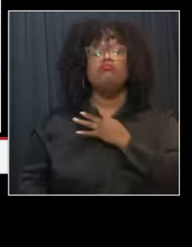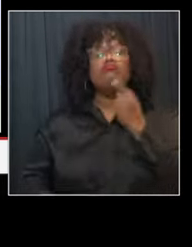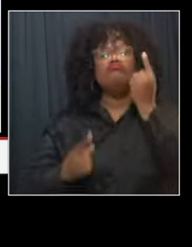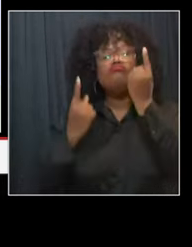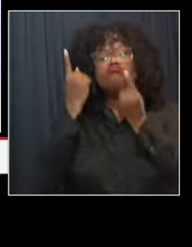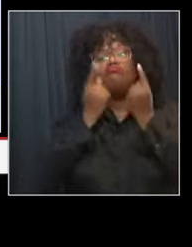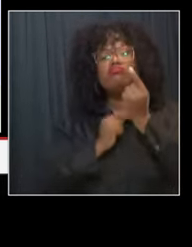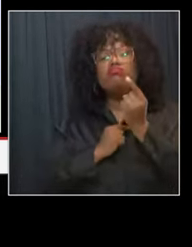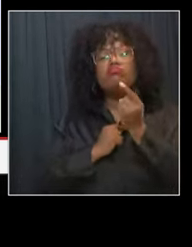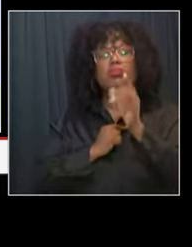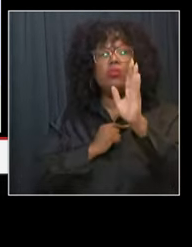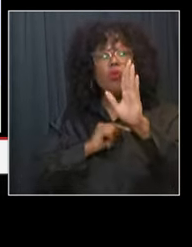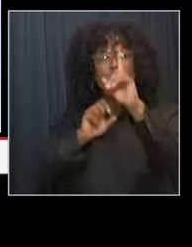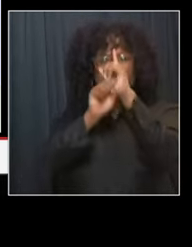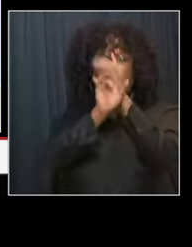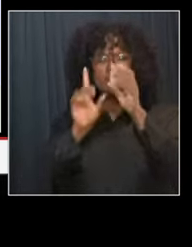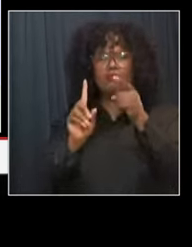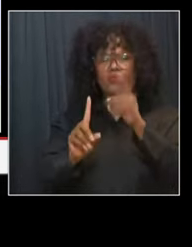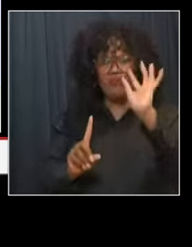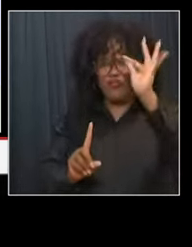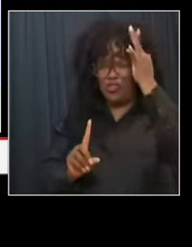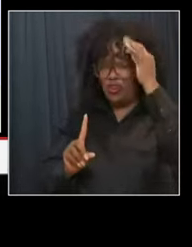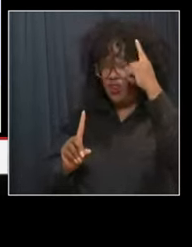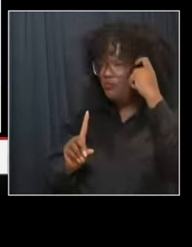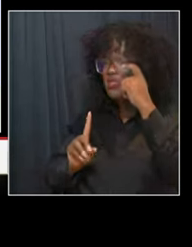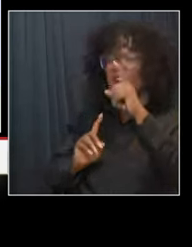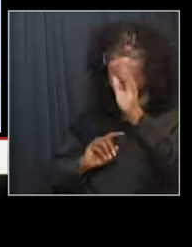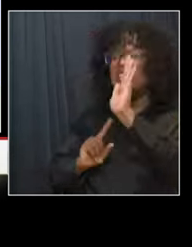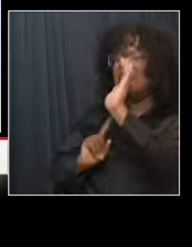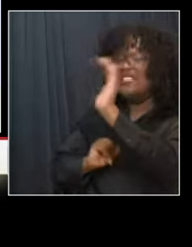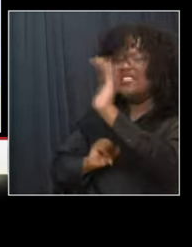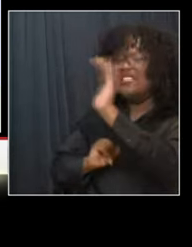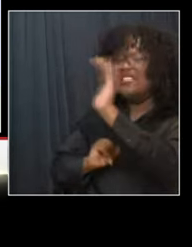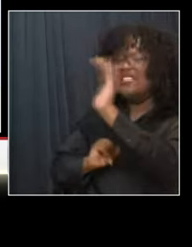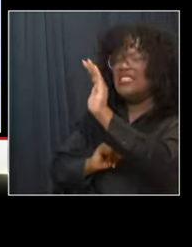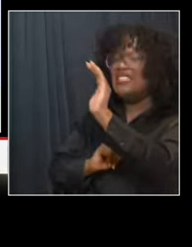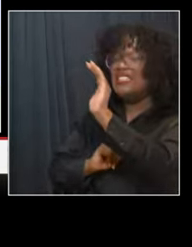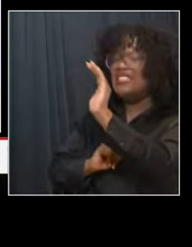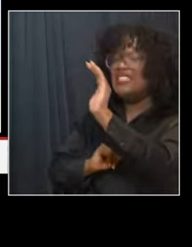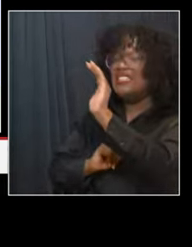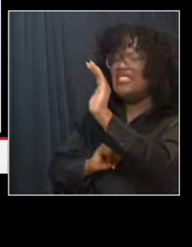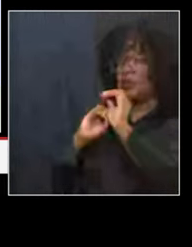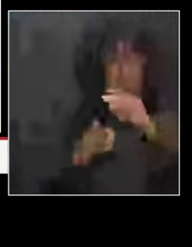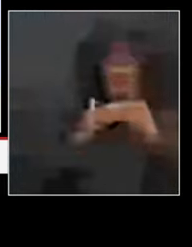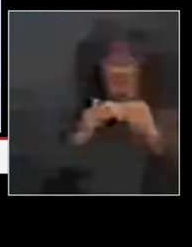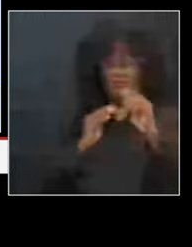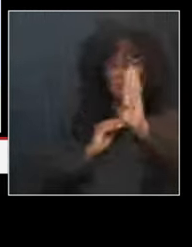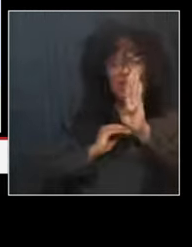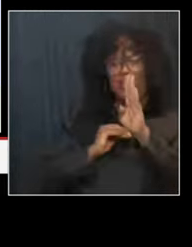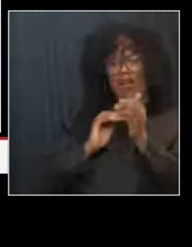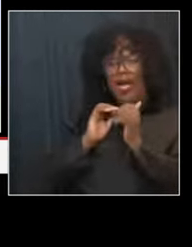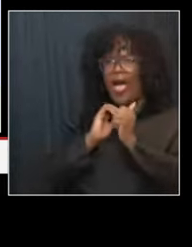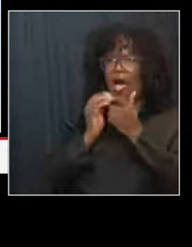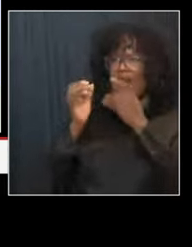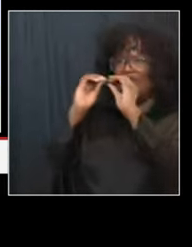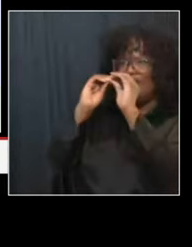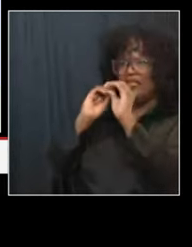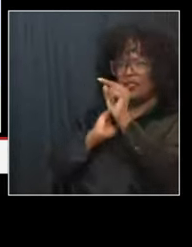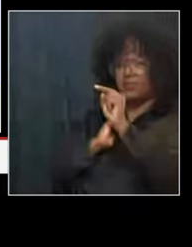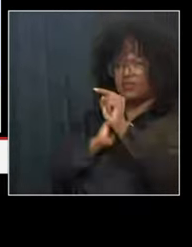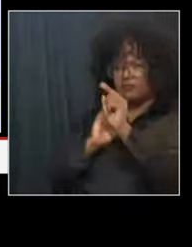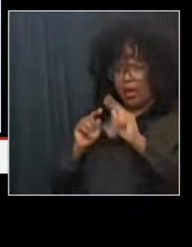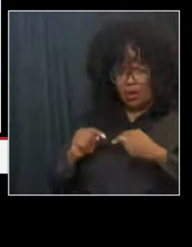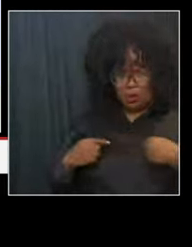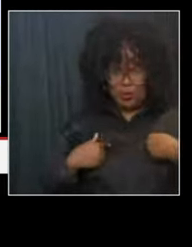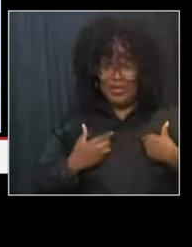the federal government to intervene in our budget for us to be able to identify things that we maybe could have identified without this crisis? Well,